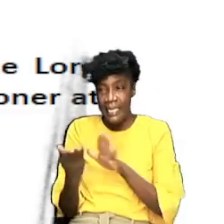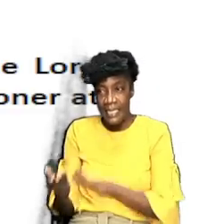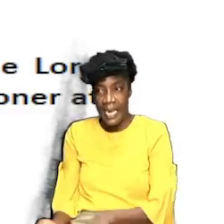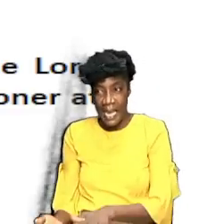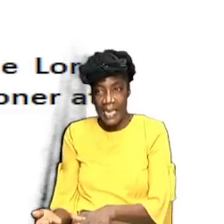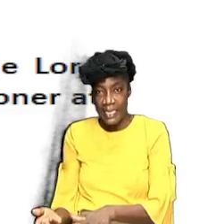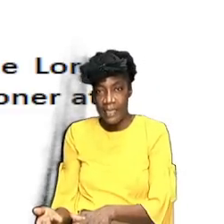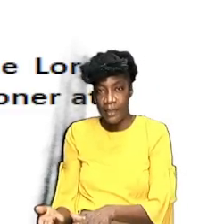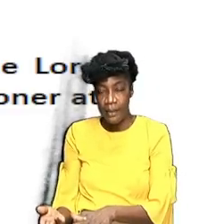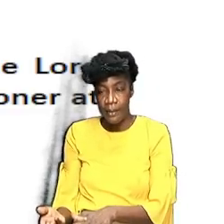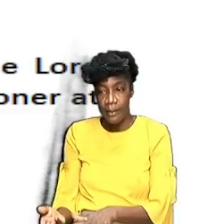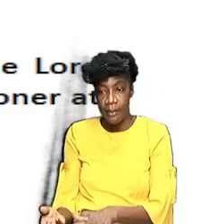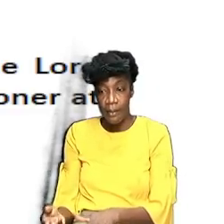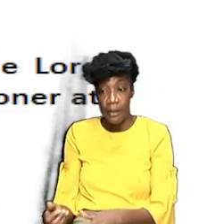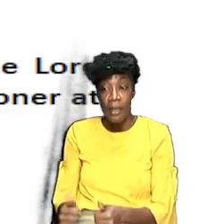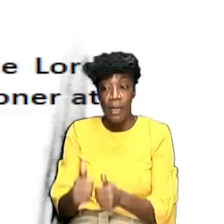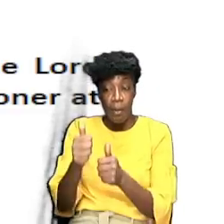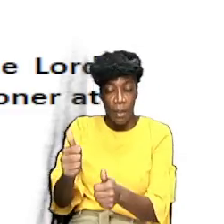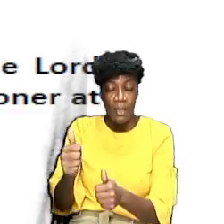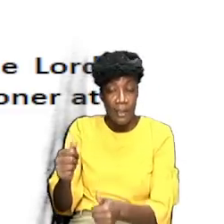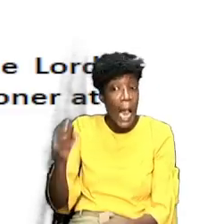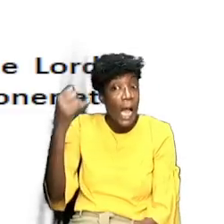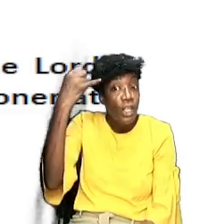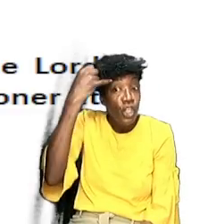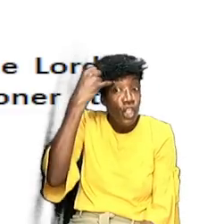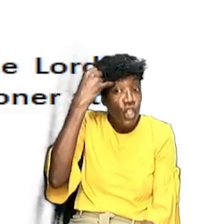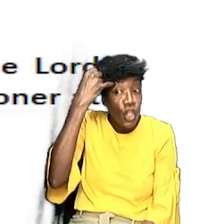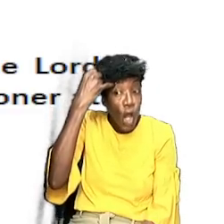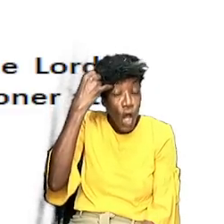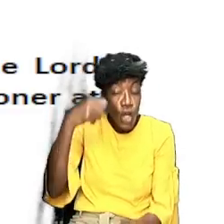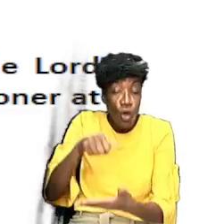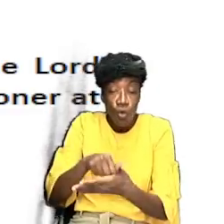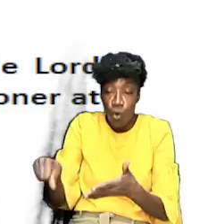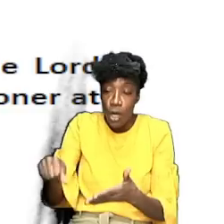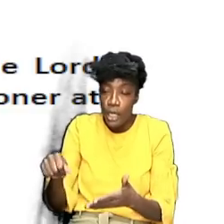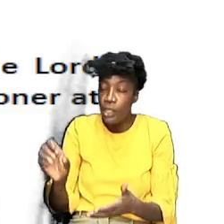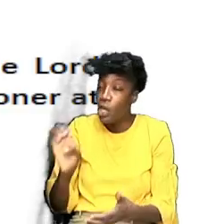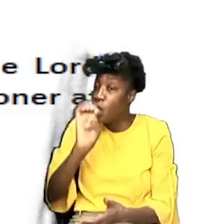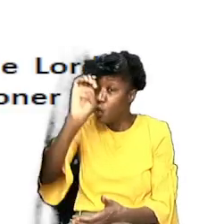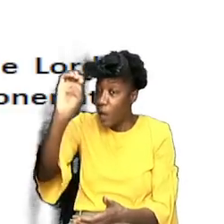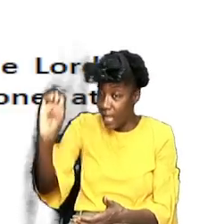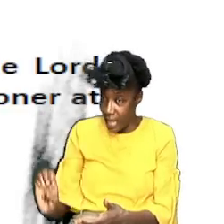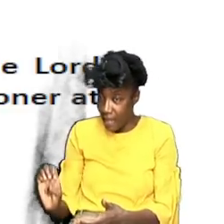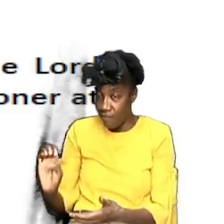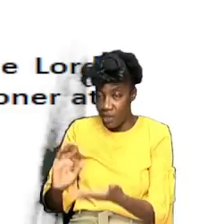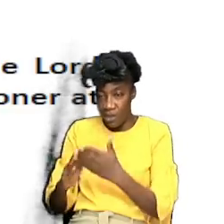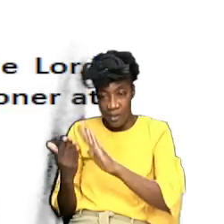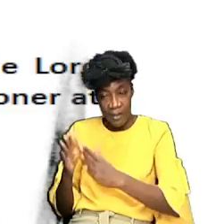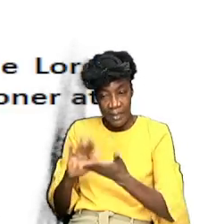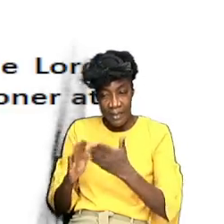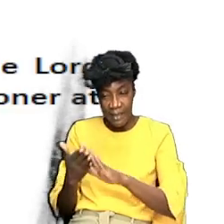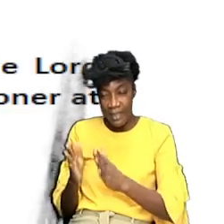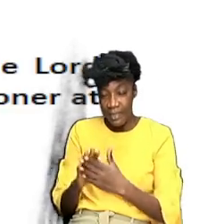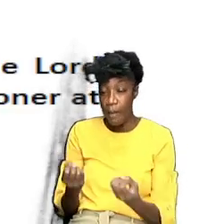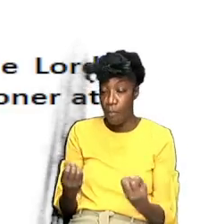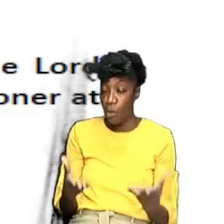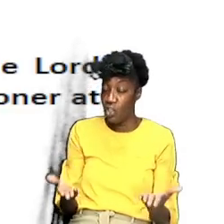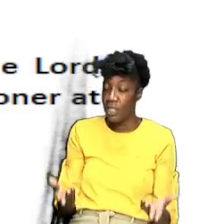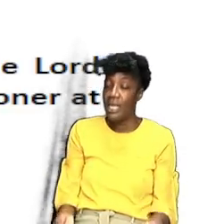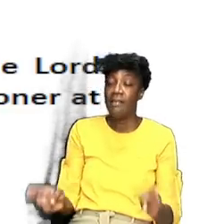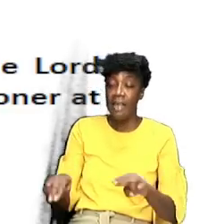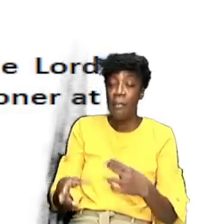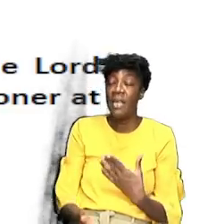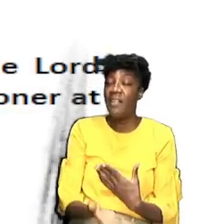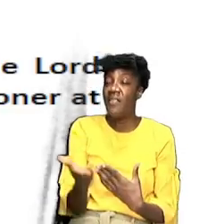Apostle John wrote to Ephesus. A lot of things happened there. Now, the book of